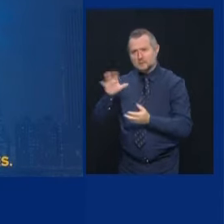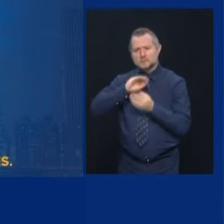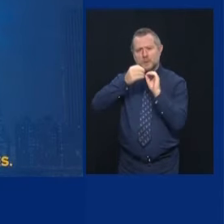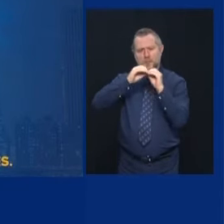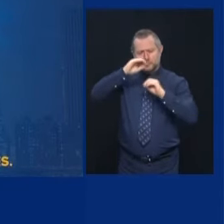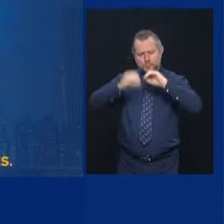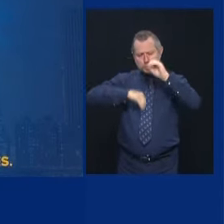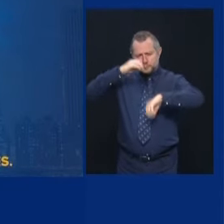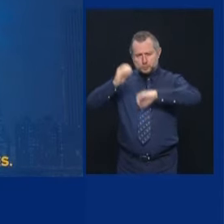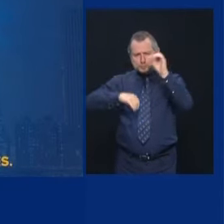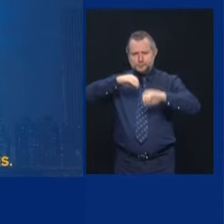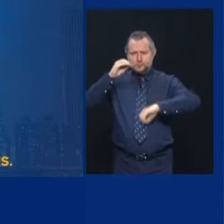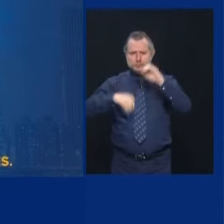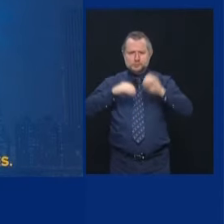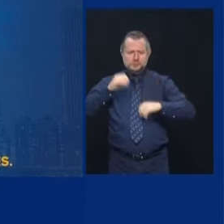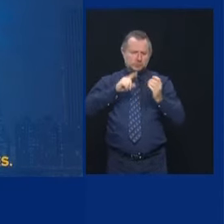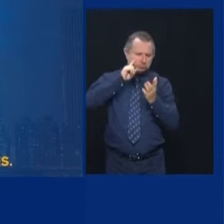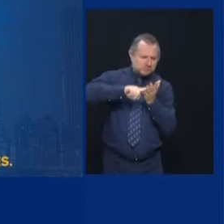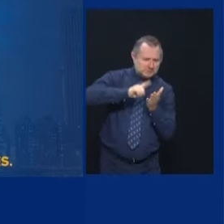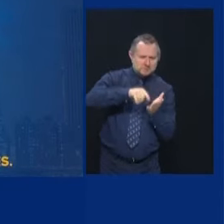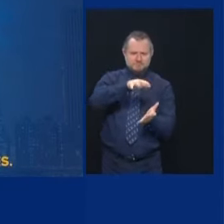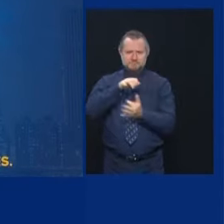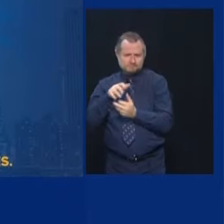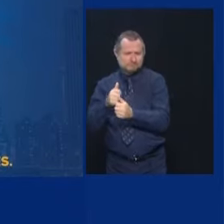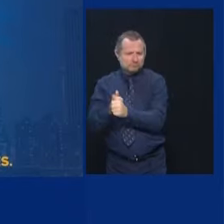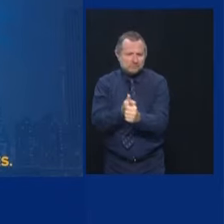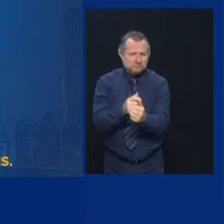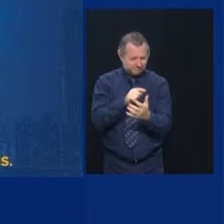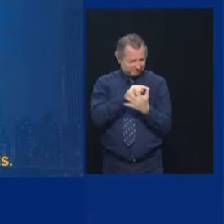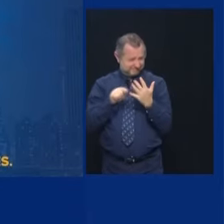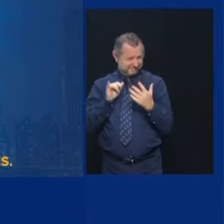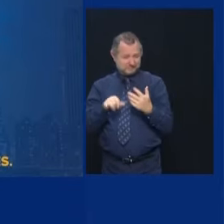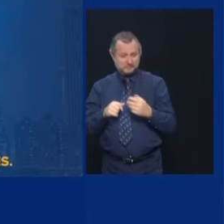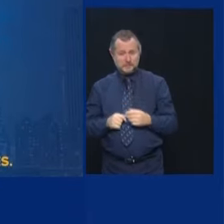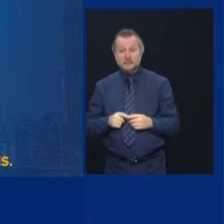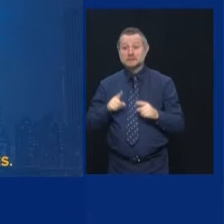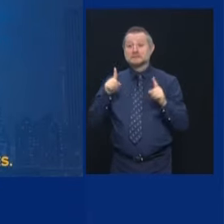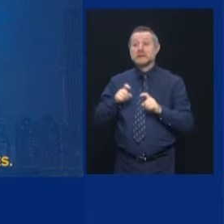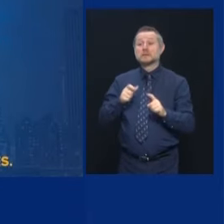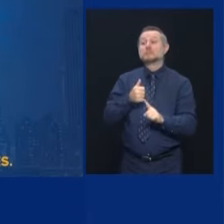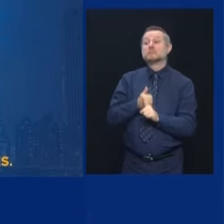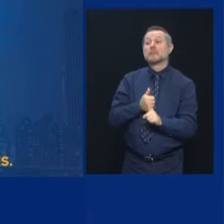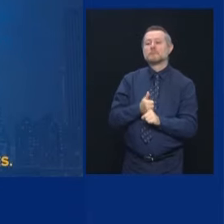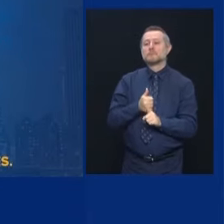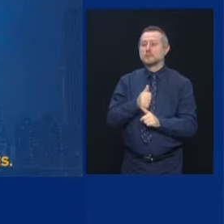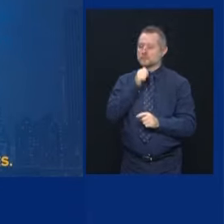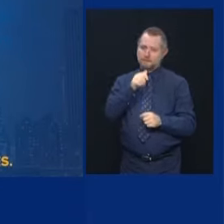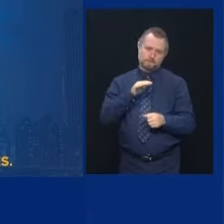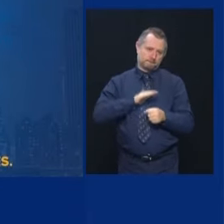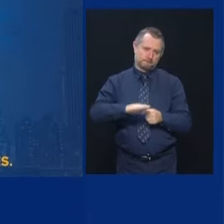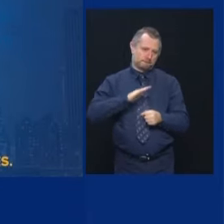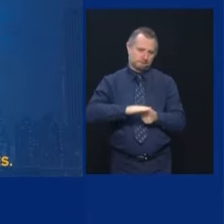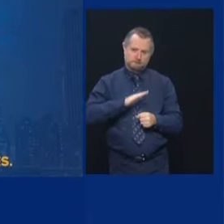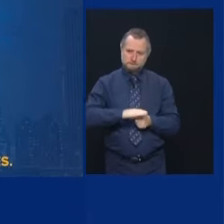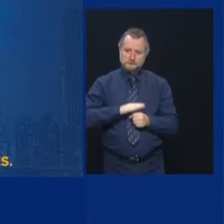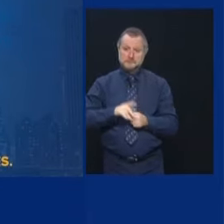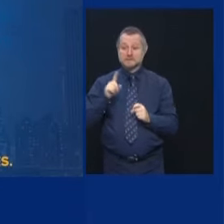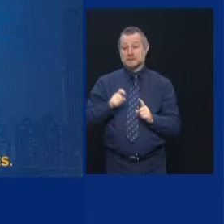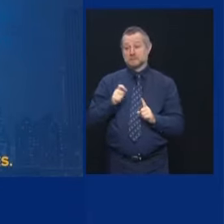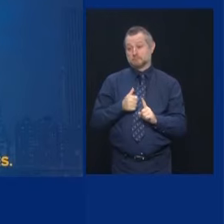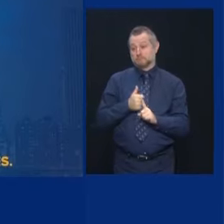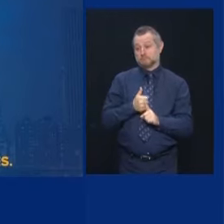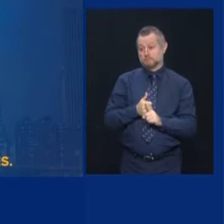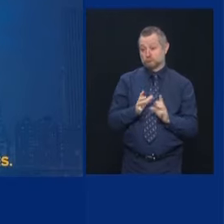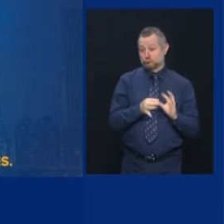Contact tracing off the testing. Testing in itself doesn't tell you anything, just that you have a problem.